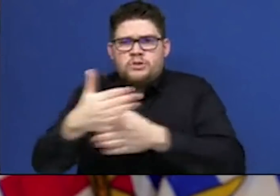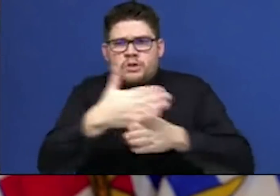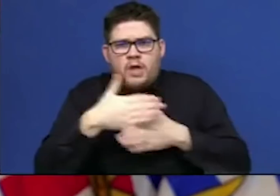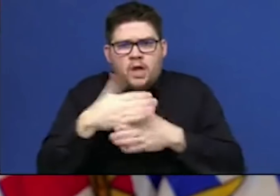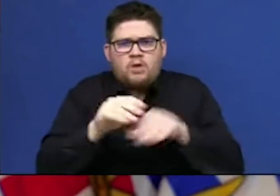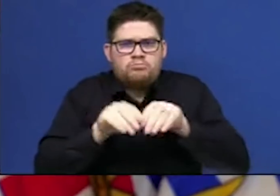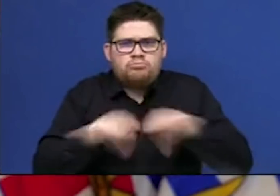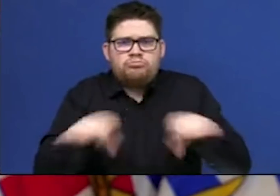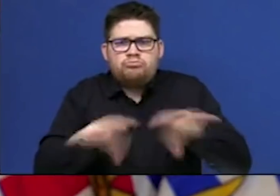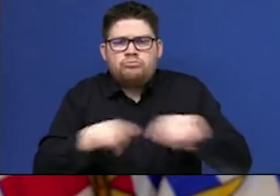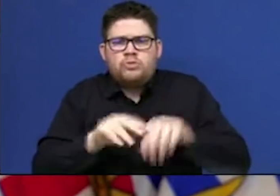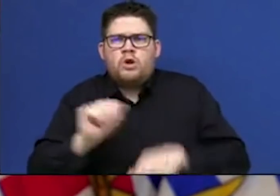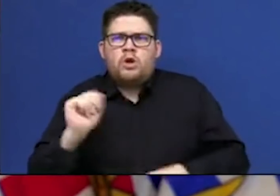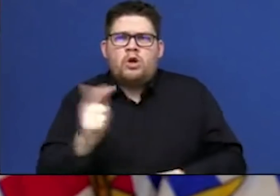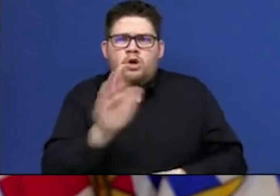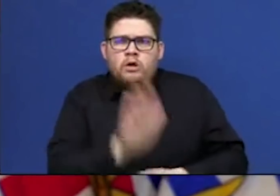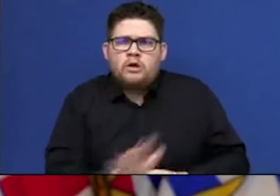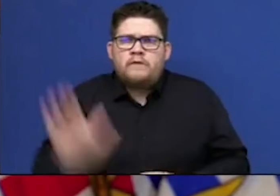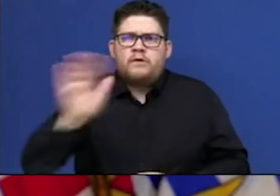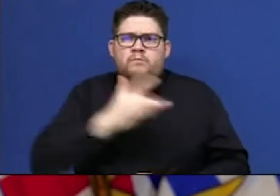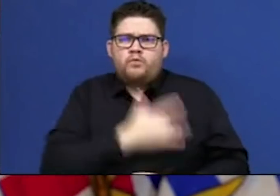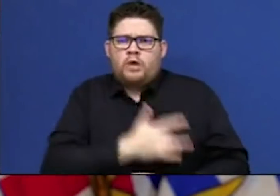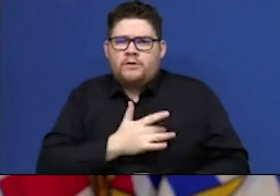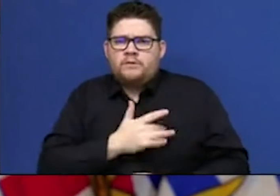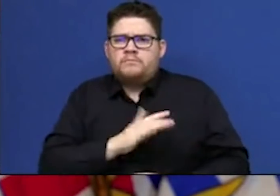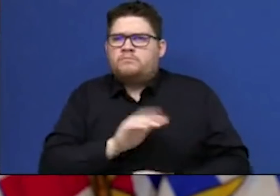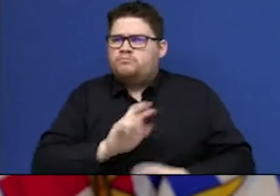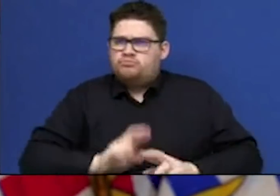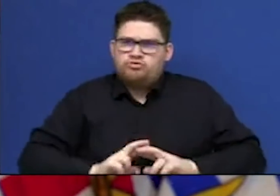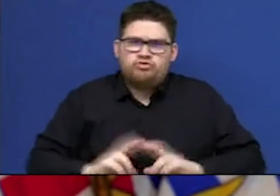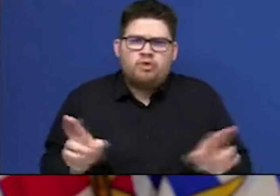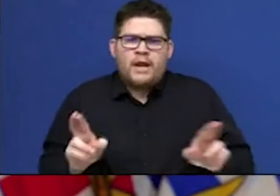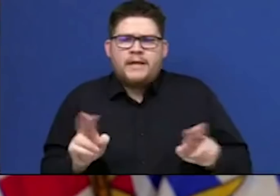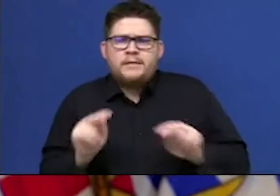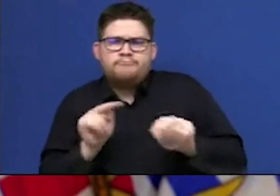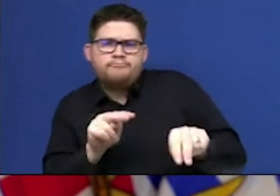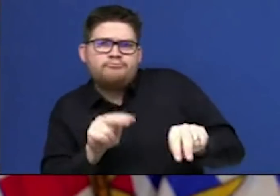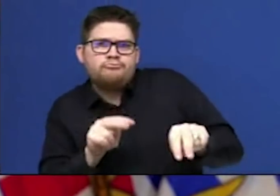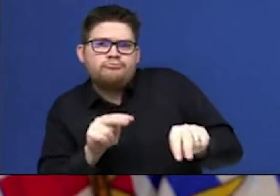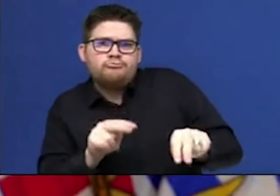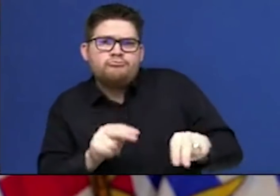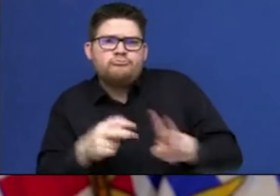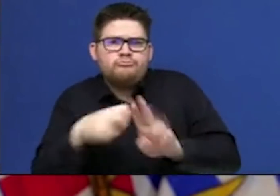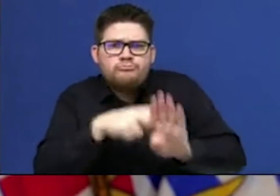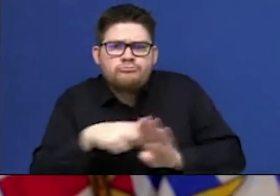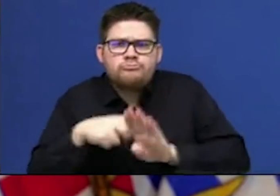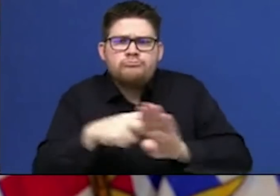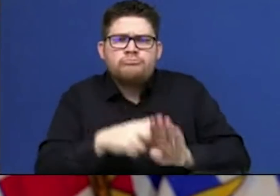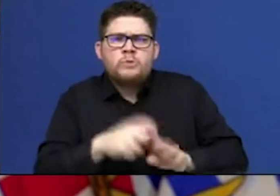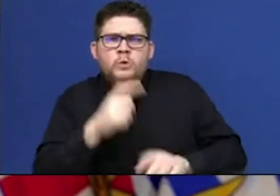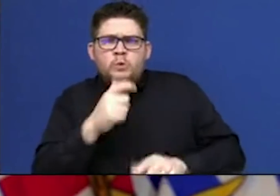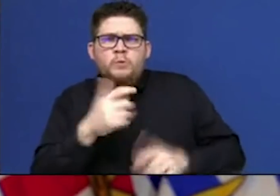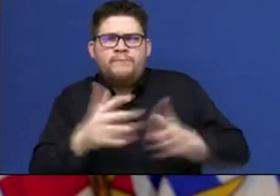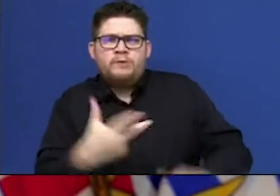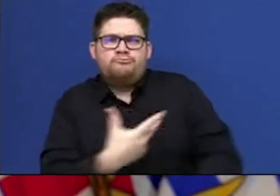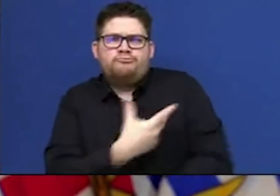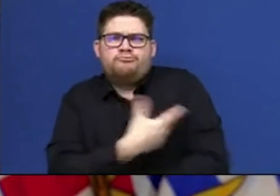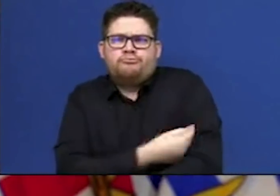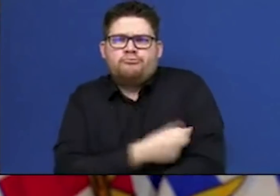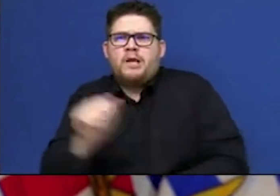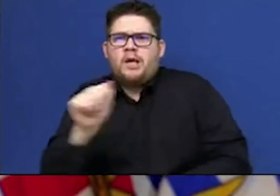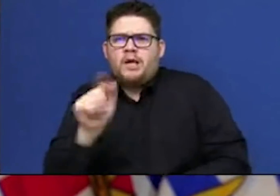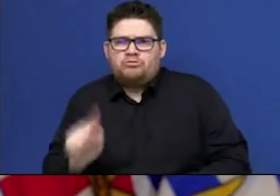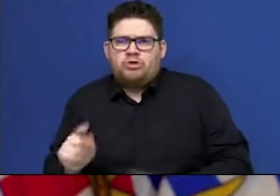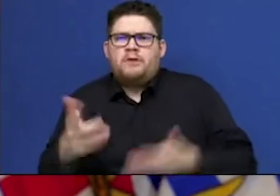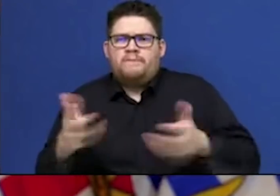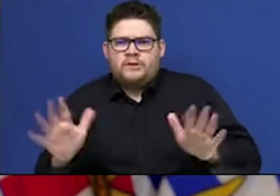Canada. We will know much more about this in the coming days and be able to update our programs